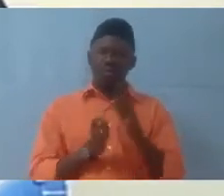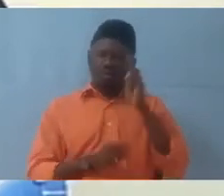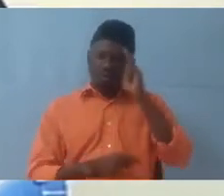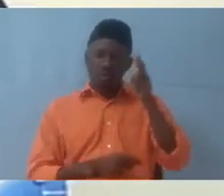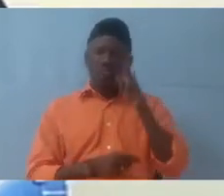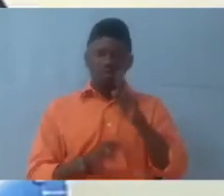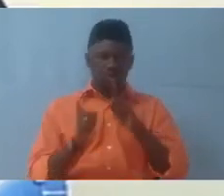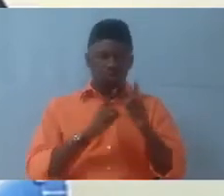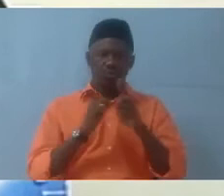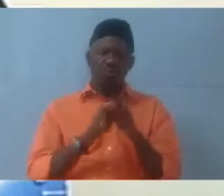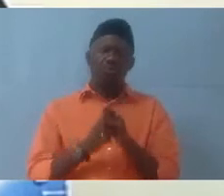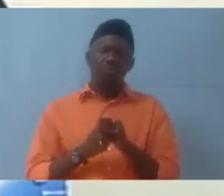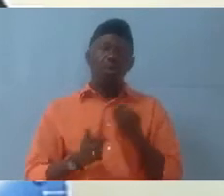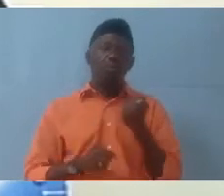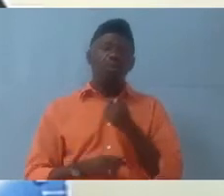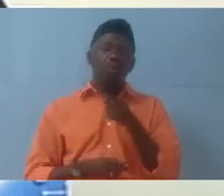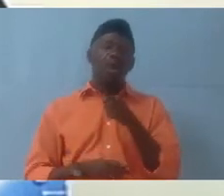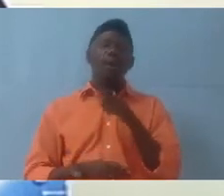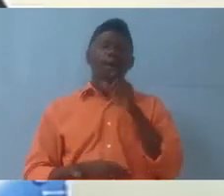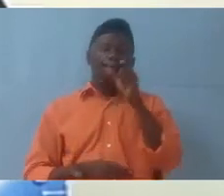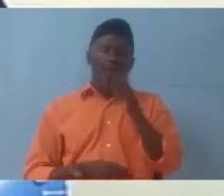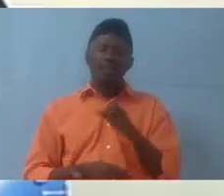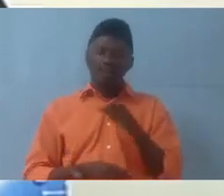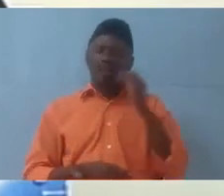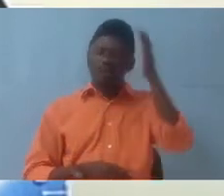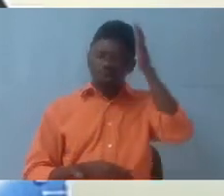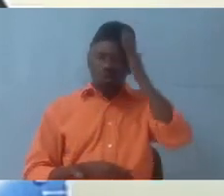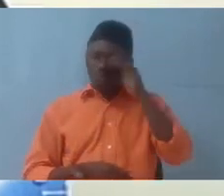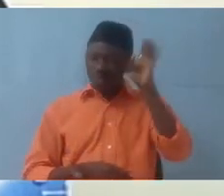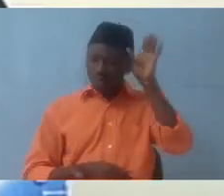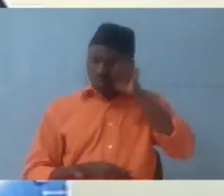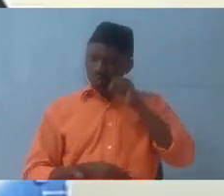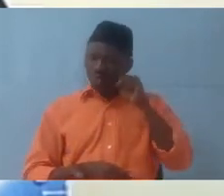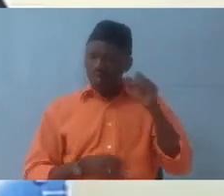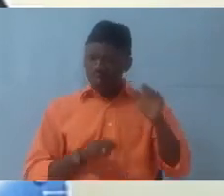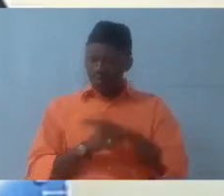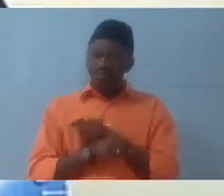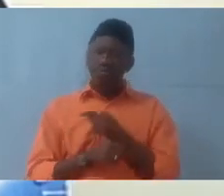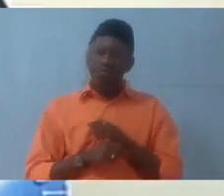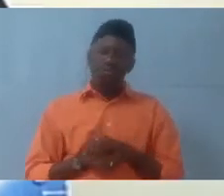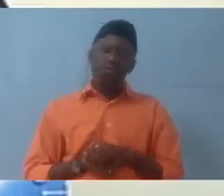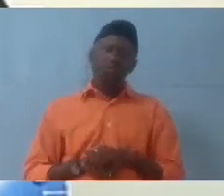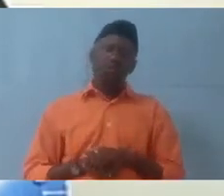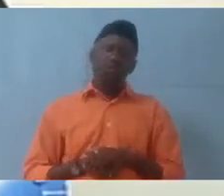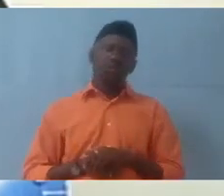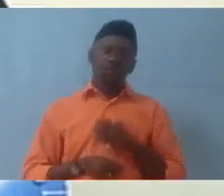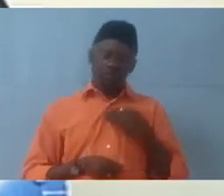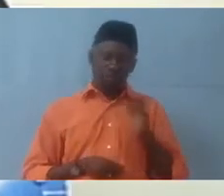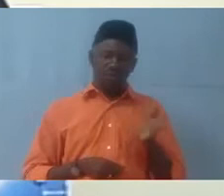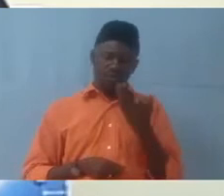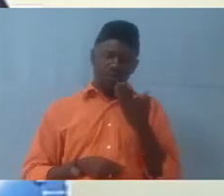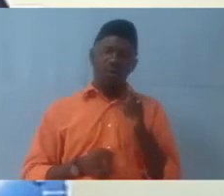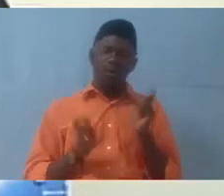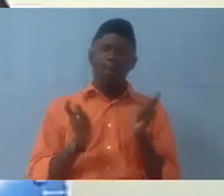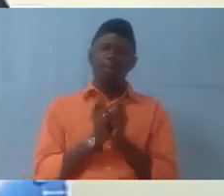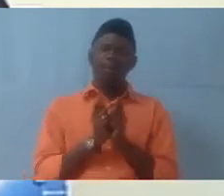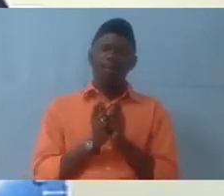biir waxtaan mu na dem ci kiram, ndax mom xamna ma mom ci bopam. So I went. Bima deme ci